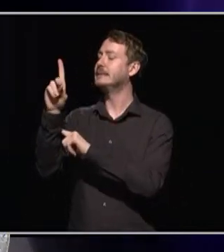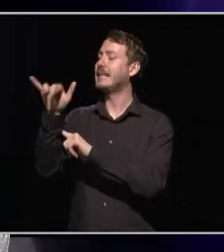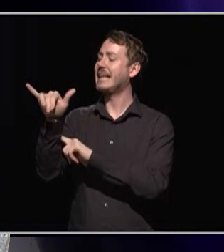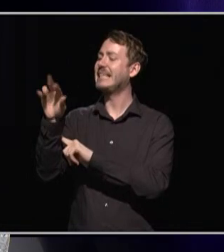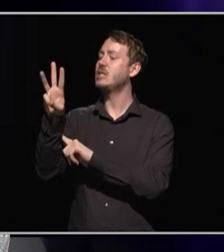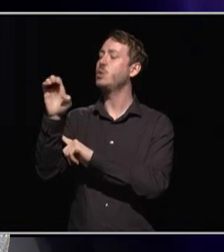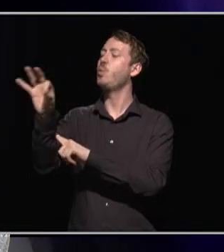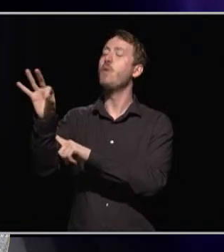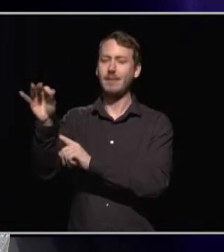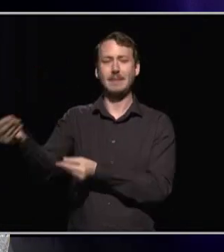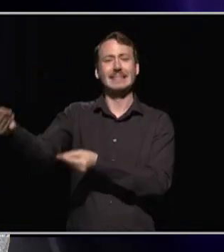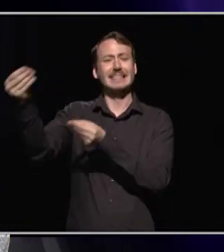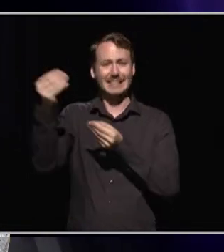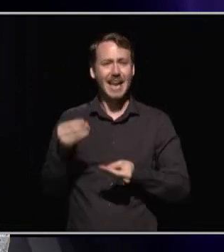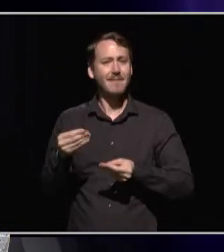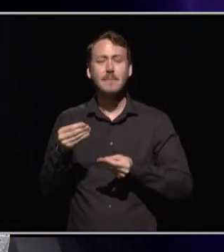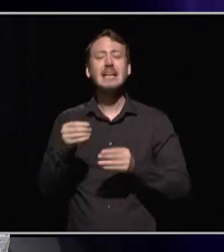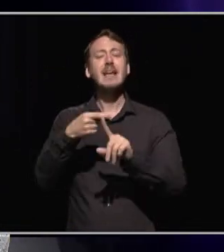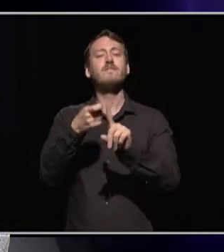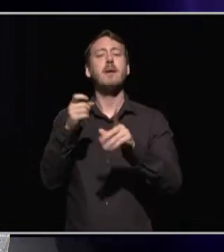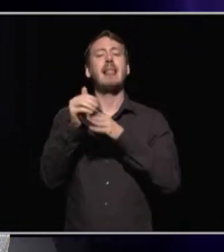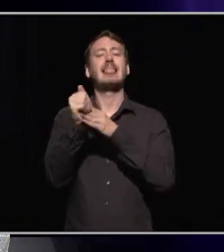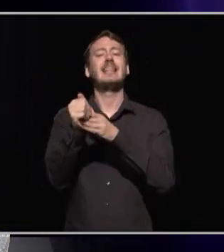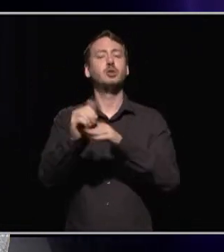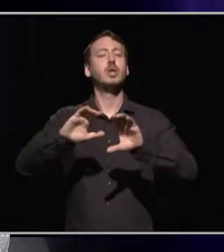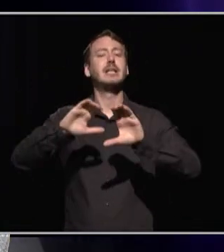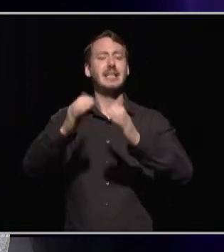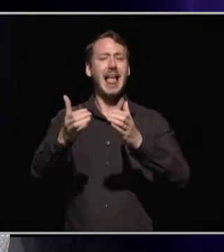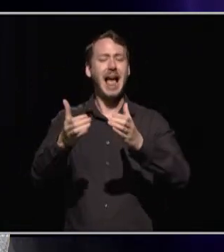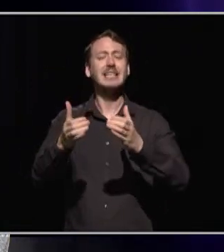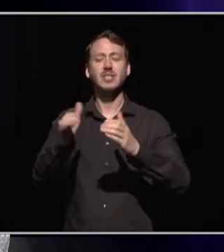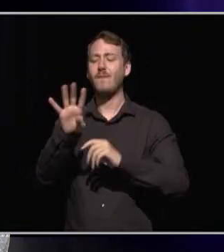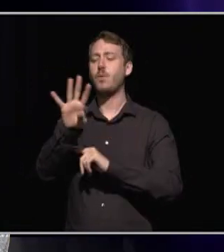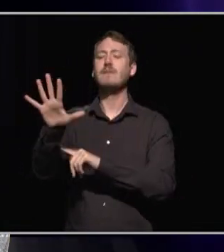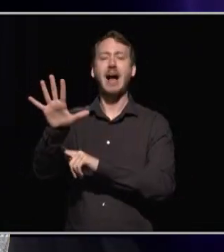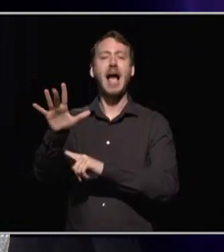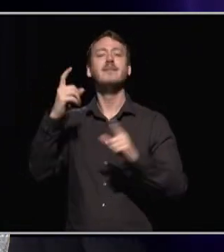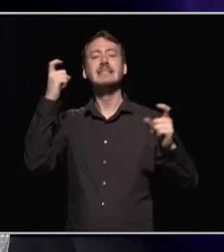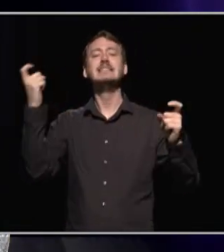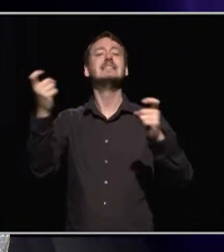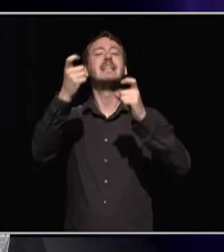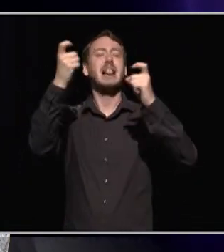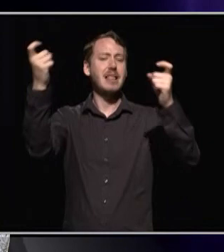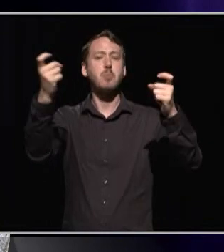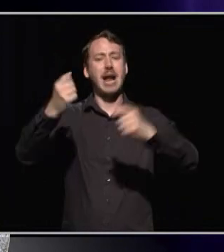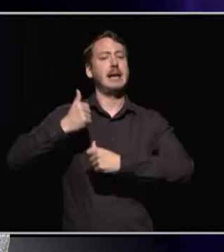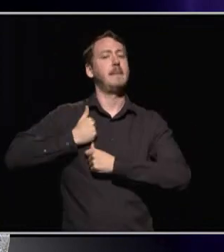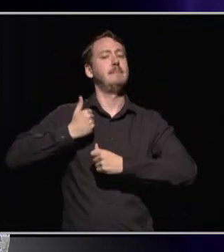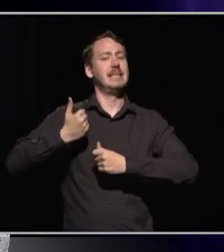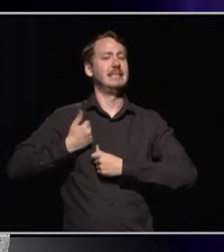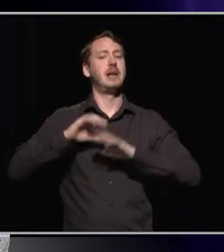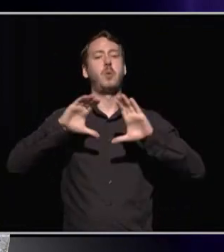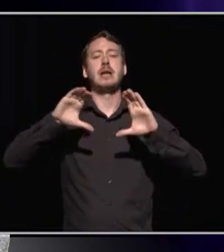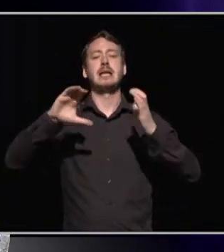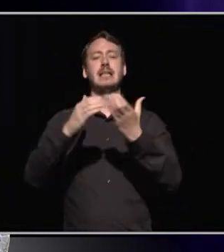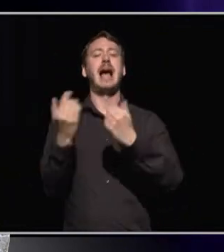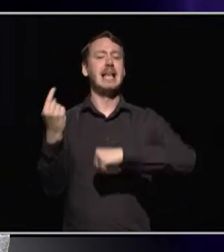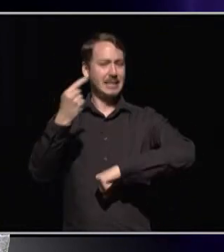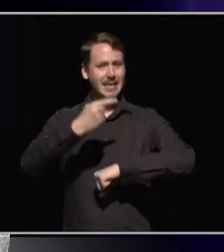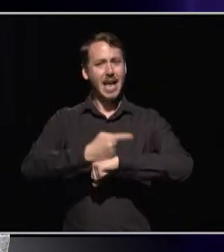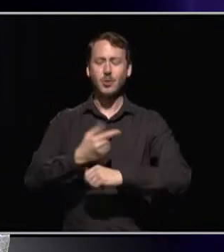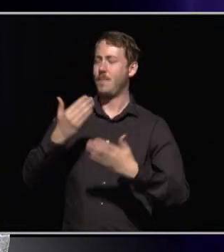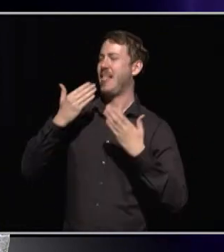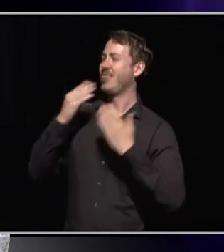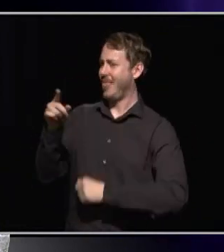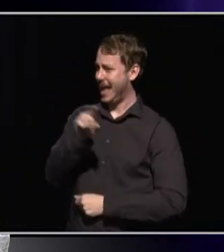the leadership class of 45. They're celebrating a military class day this week, and I thank them and